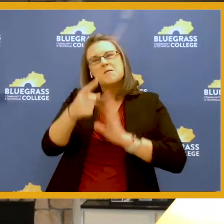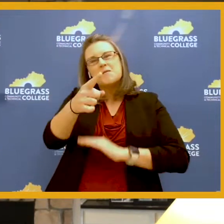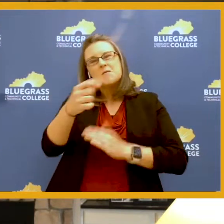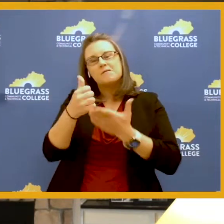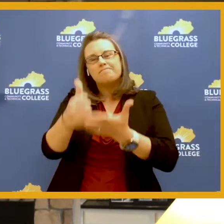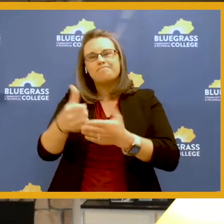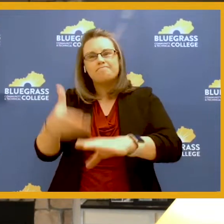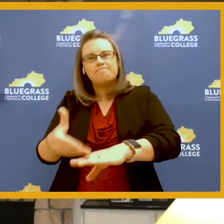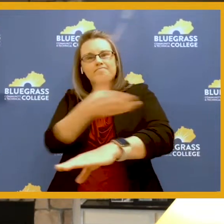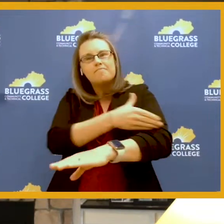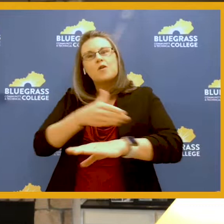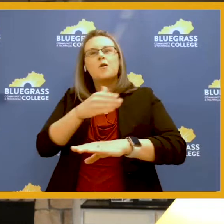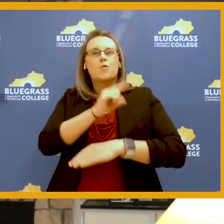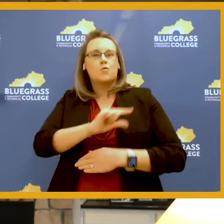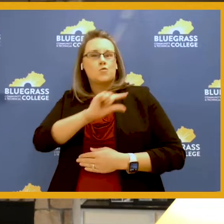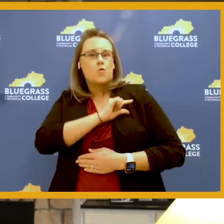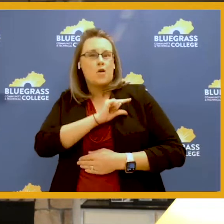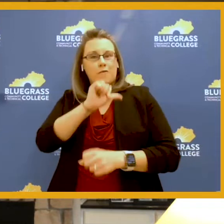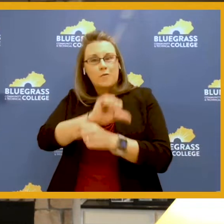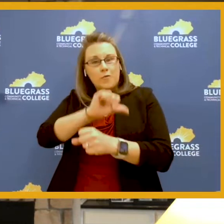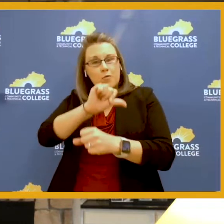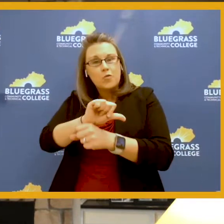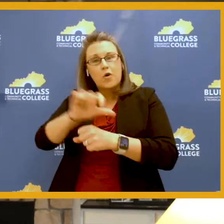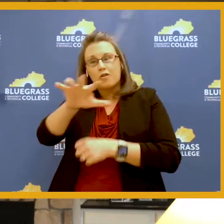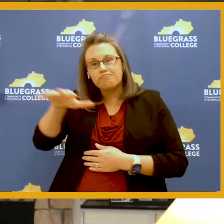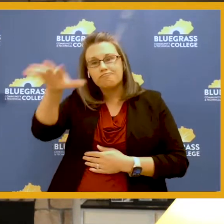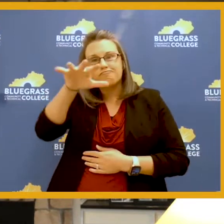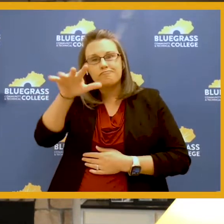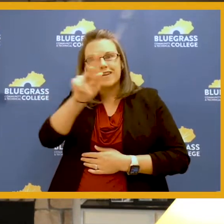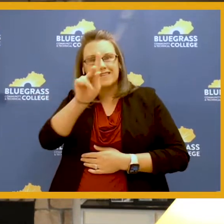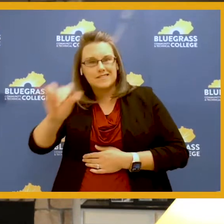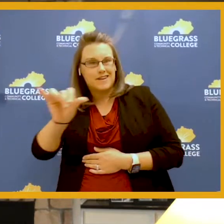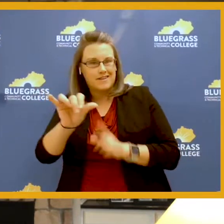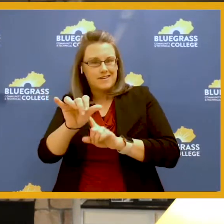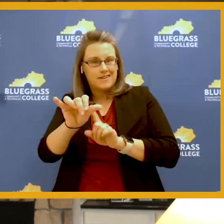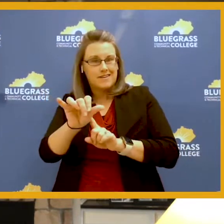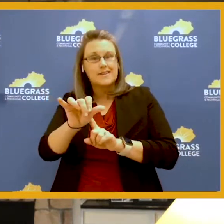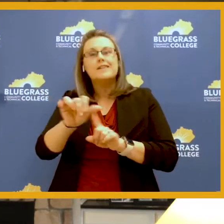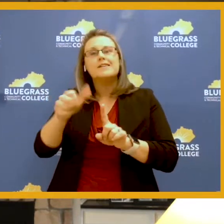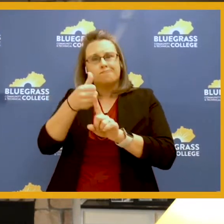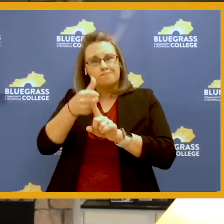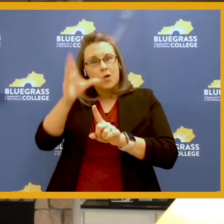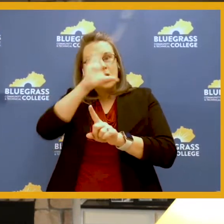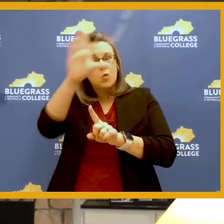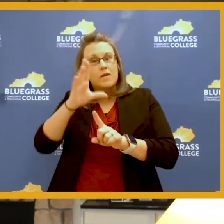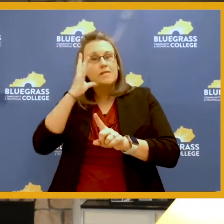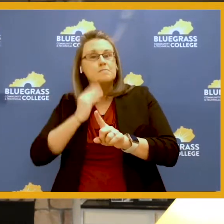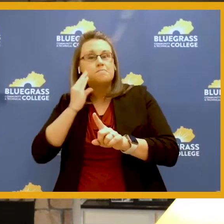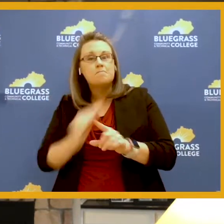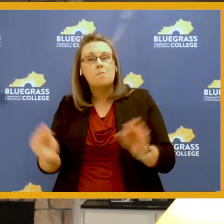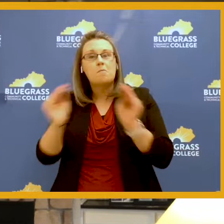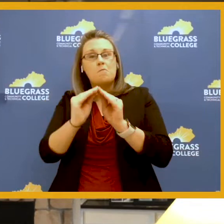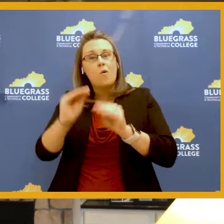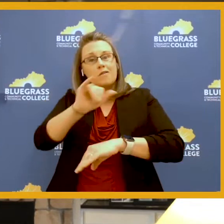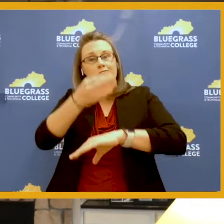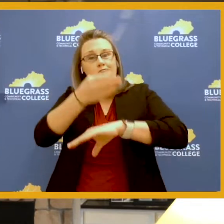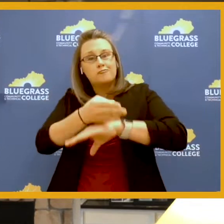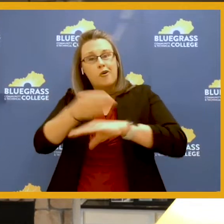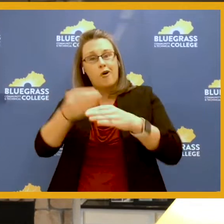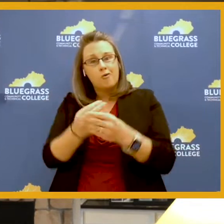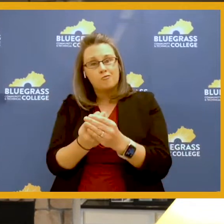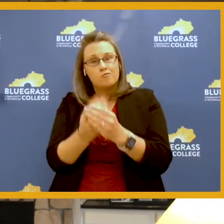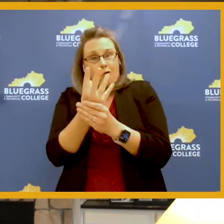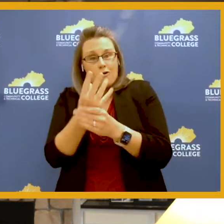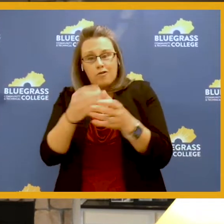quality of Kentucky's workforce. Now, if enough people follow your lead, we'll experience greater job growth, job